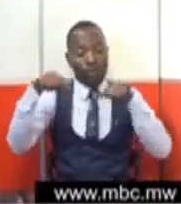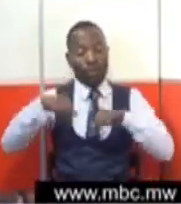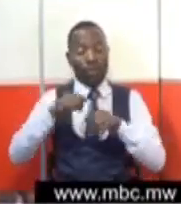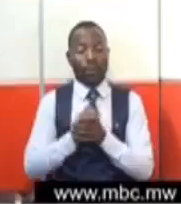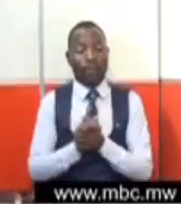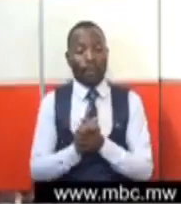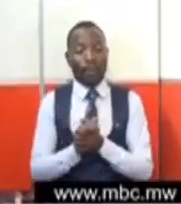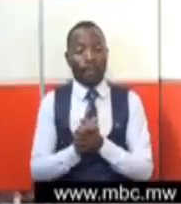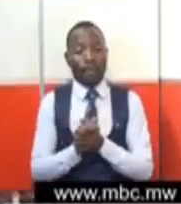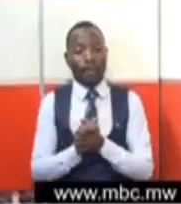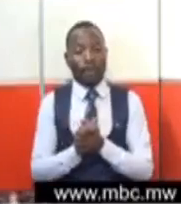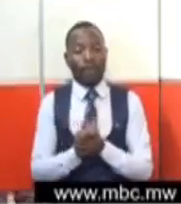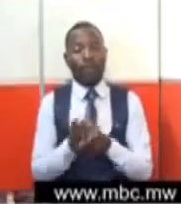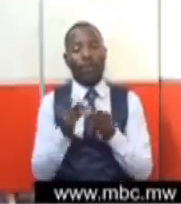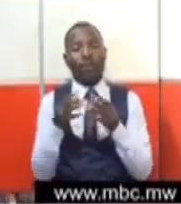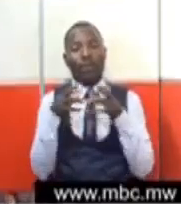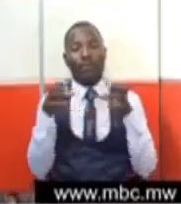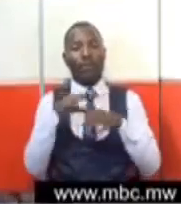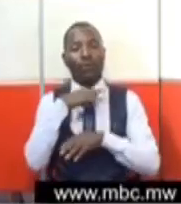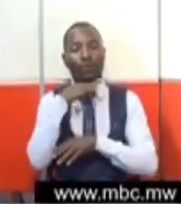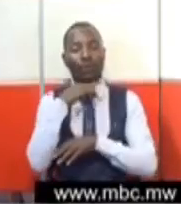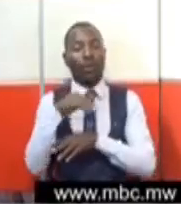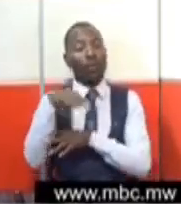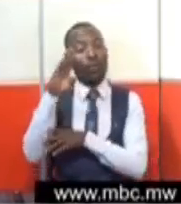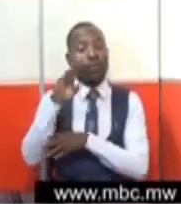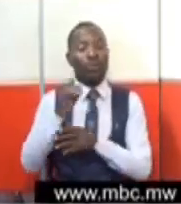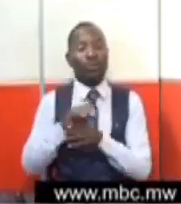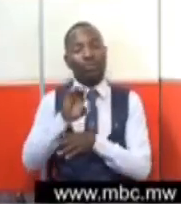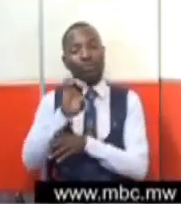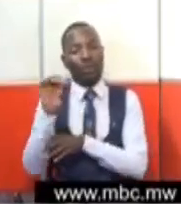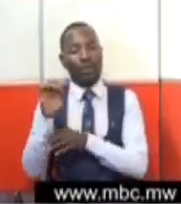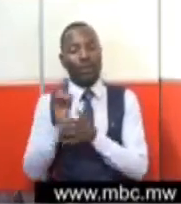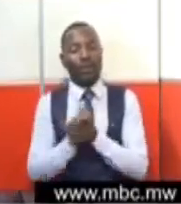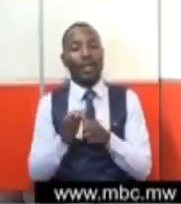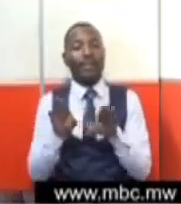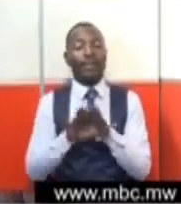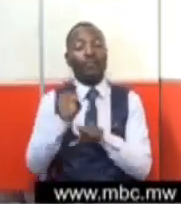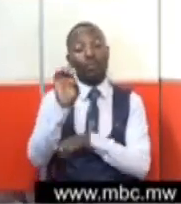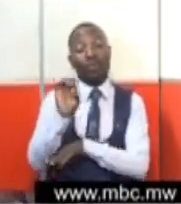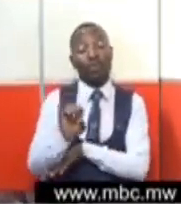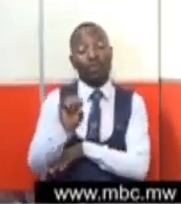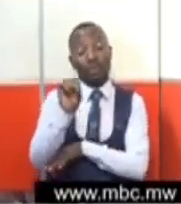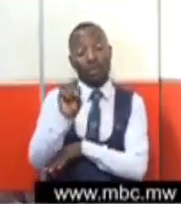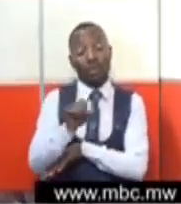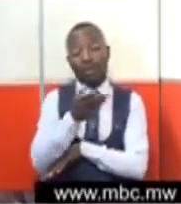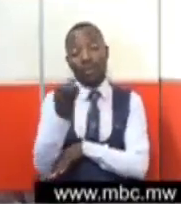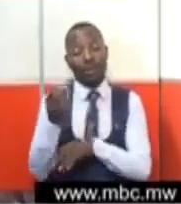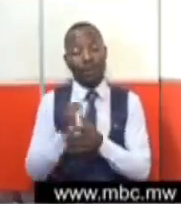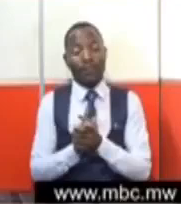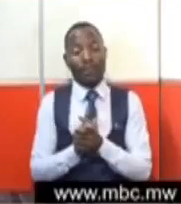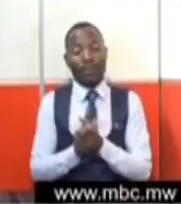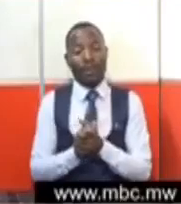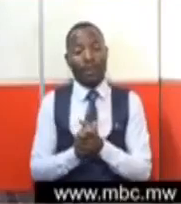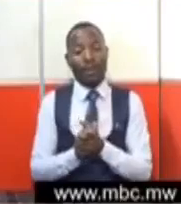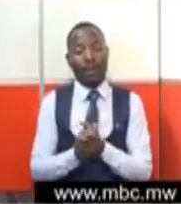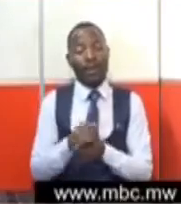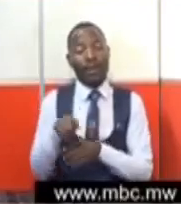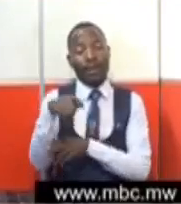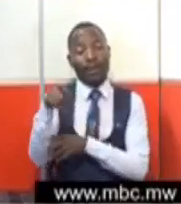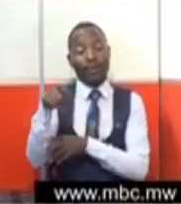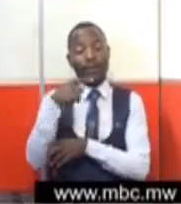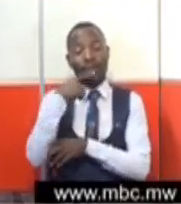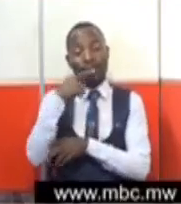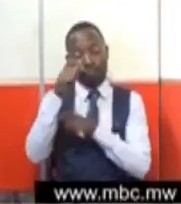would mean it would be easier even to reach out to the north, to the east, to the south, and even to the west. So the head of state has honored